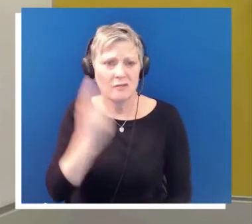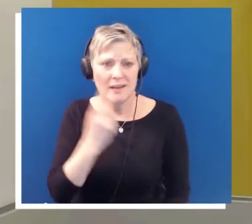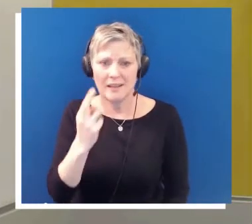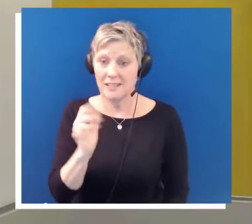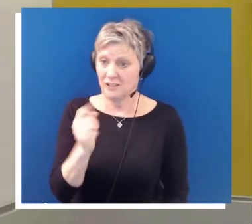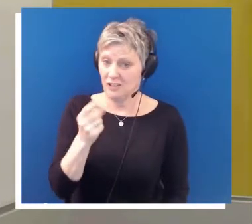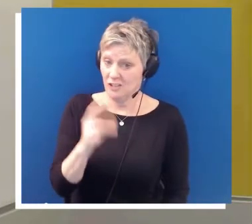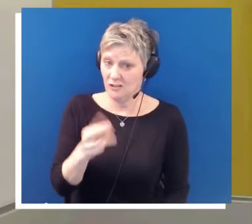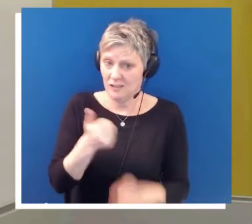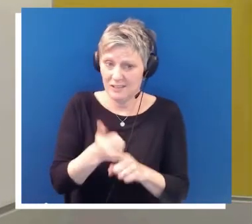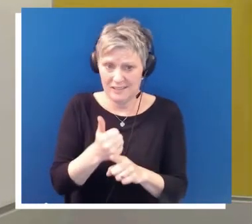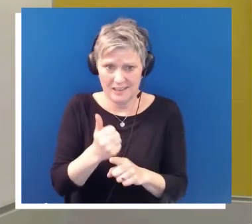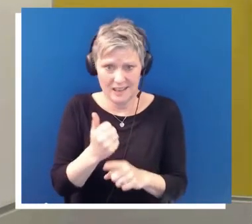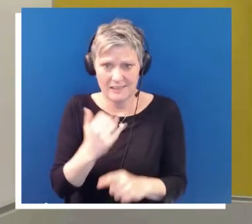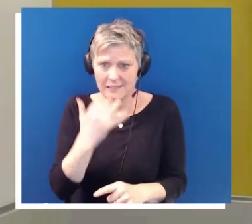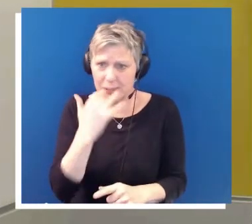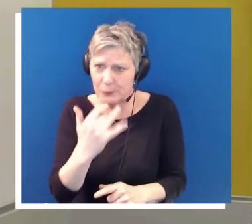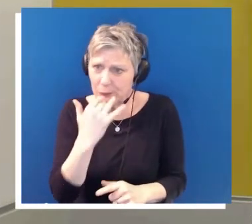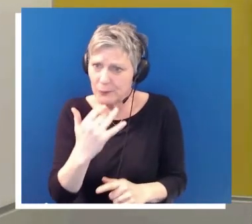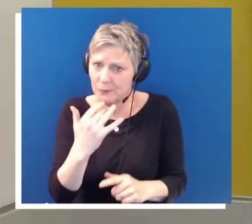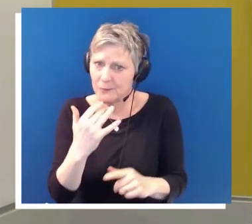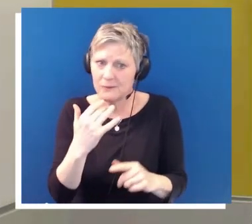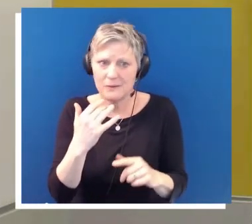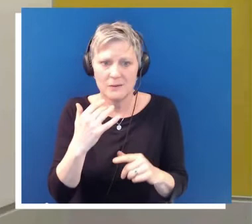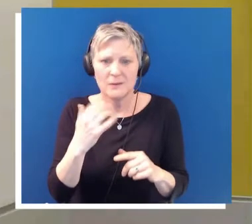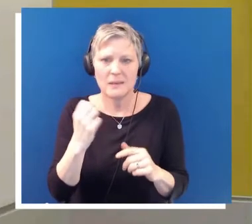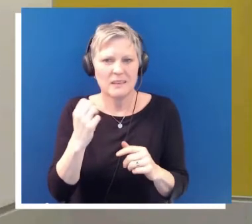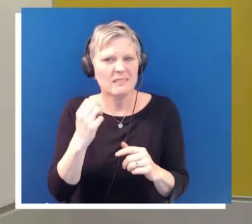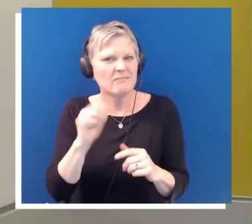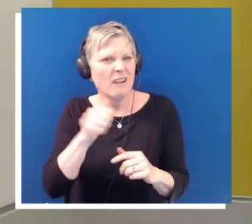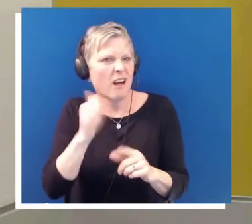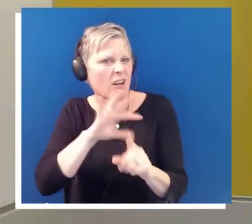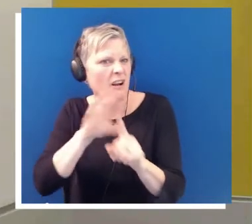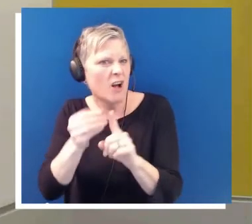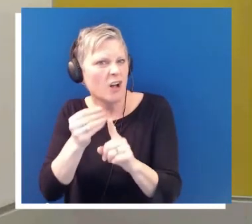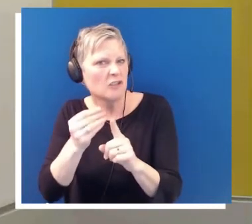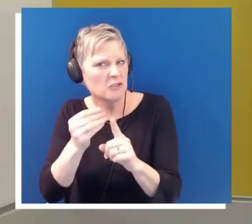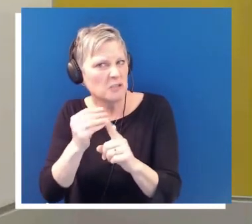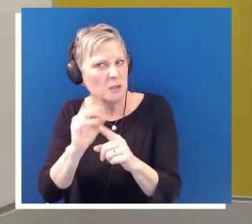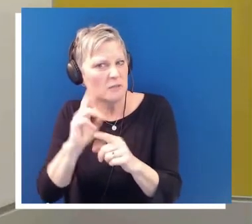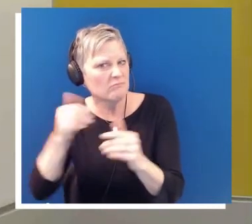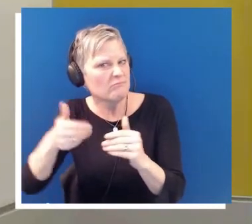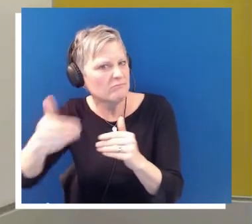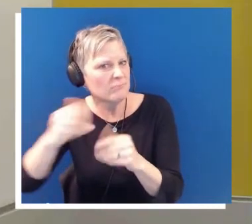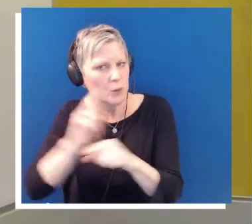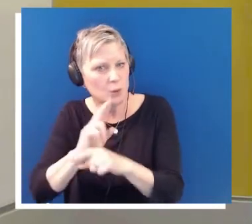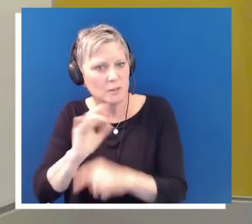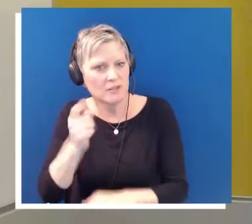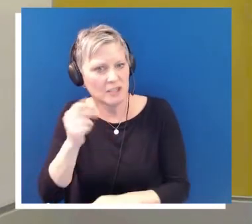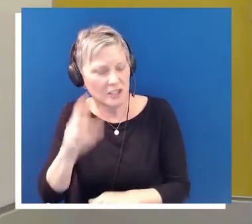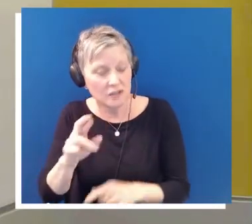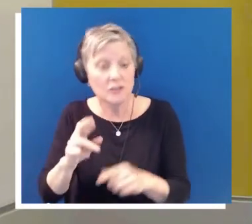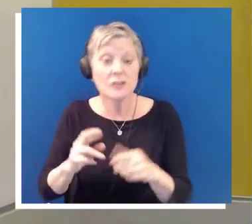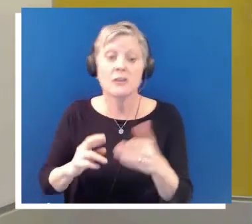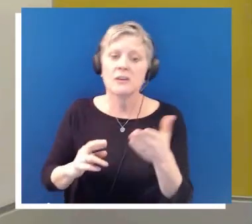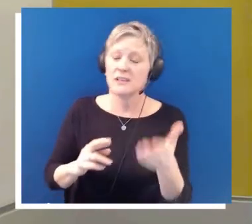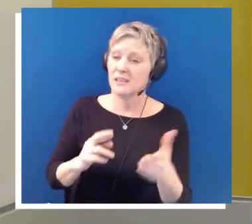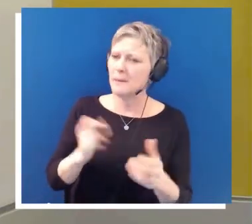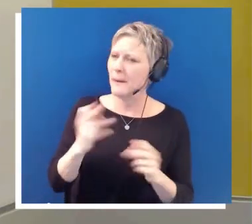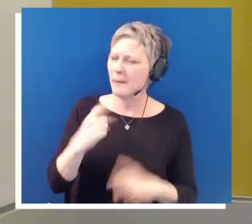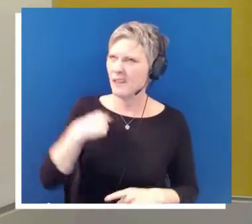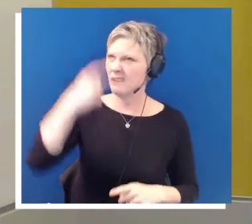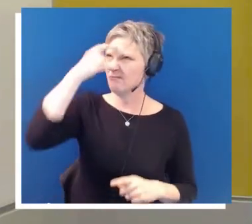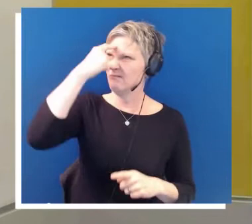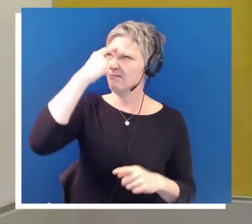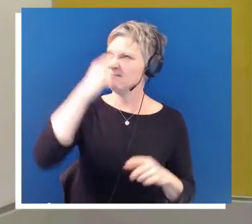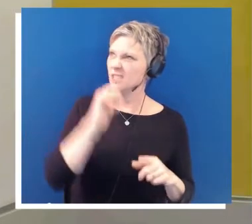things like that. You'll see like quite a bit of ginger being used. And I know people don't think about that. They're like, ginger is hot. It is. If you actually took a